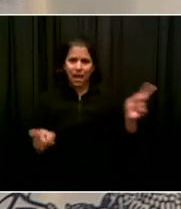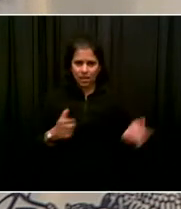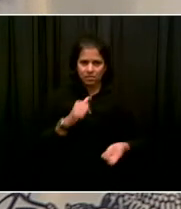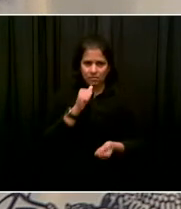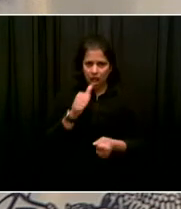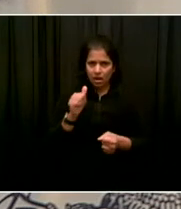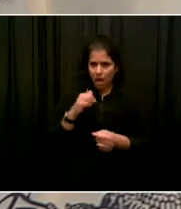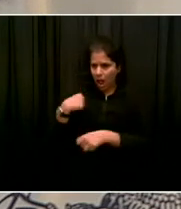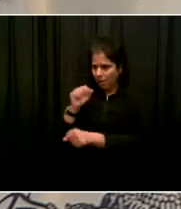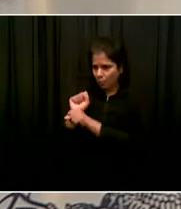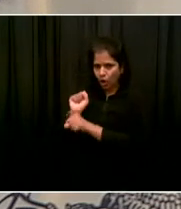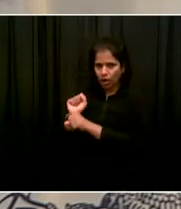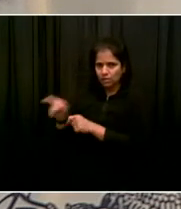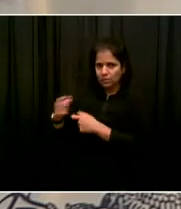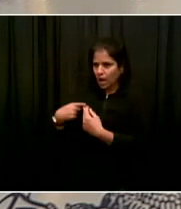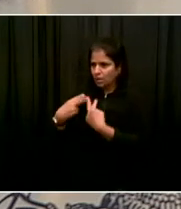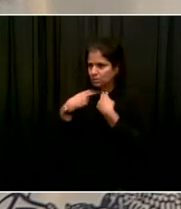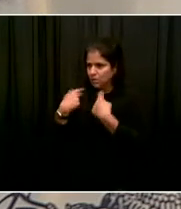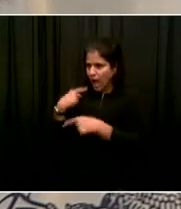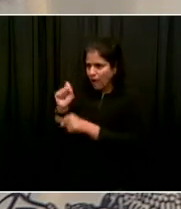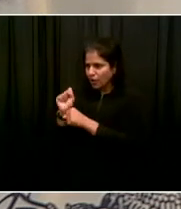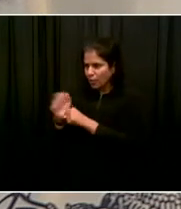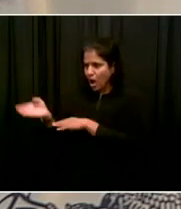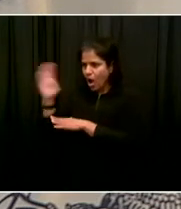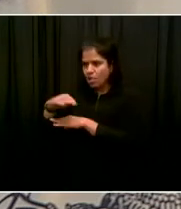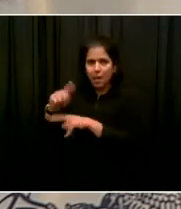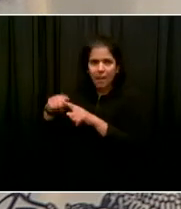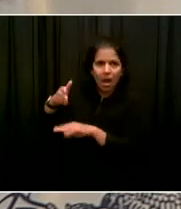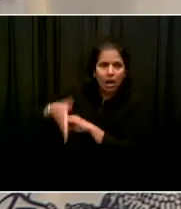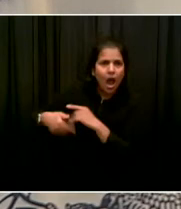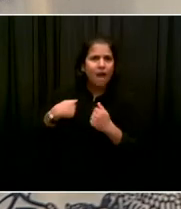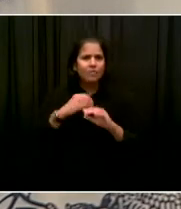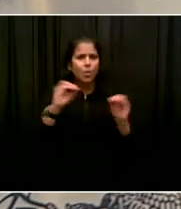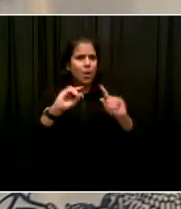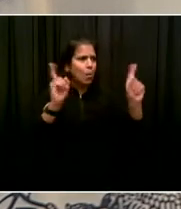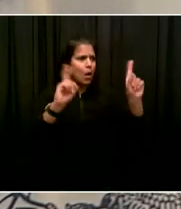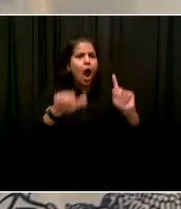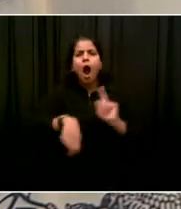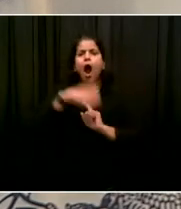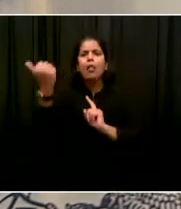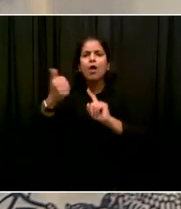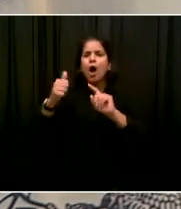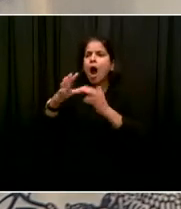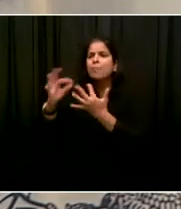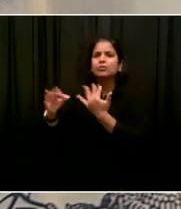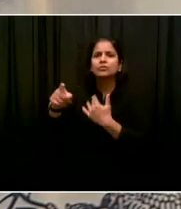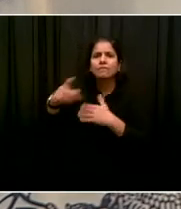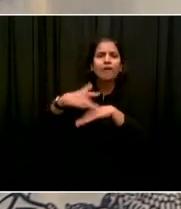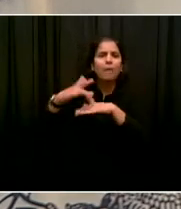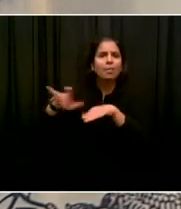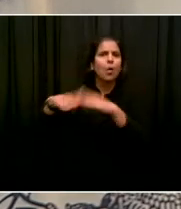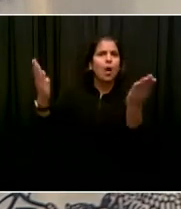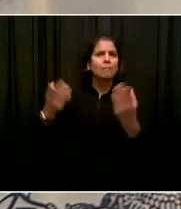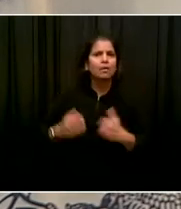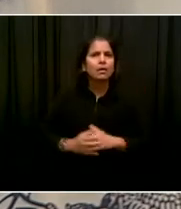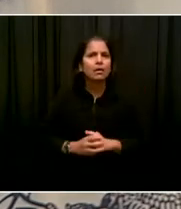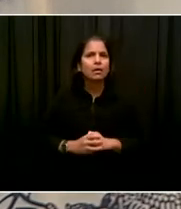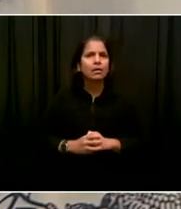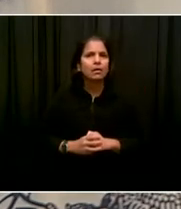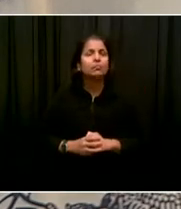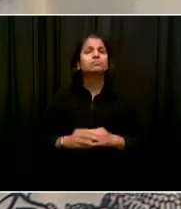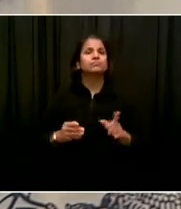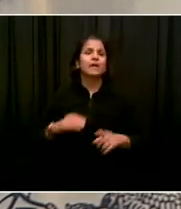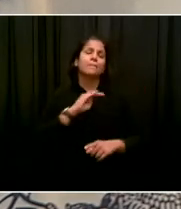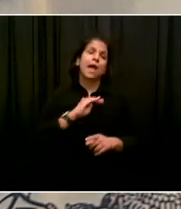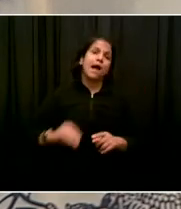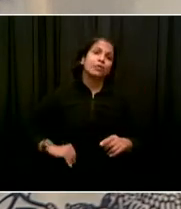can do? Well, no, thank you for sharing the experience, because this is exactly what we need to keep hearing and